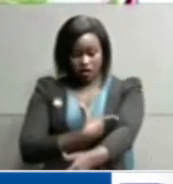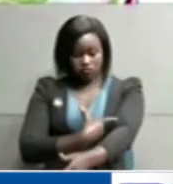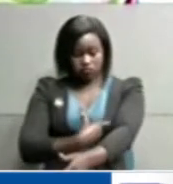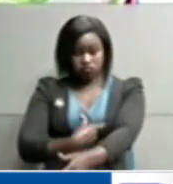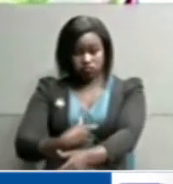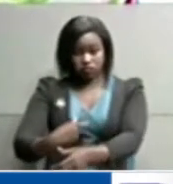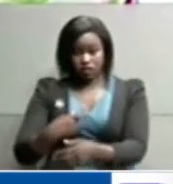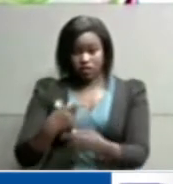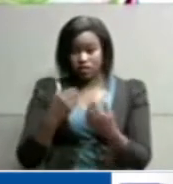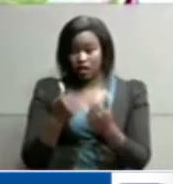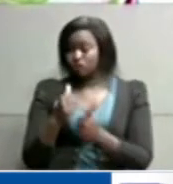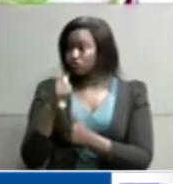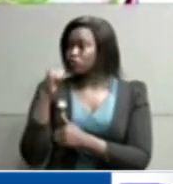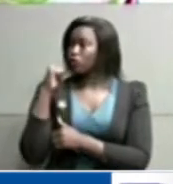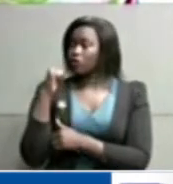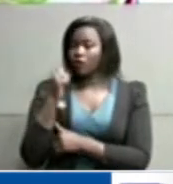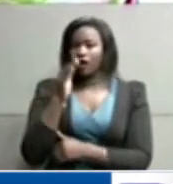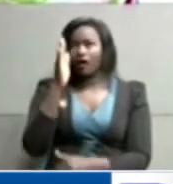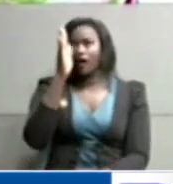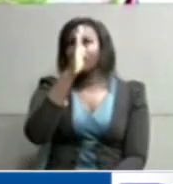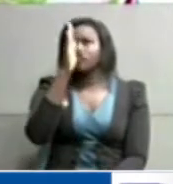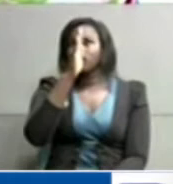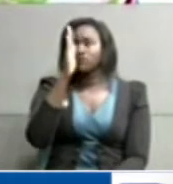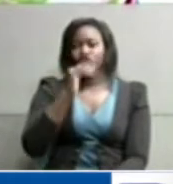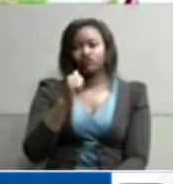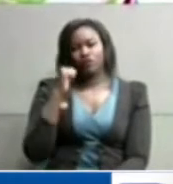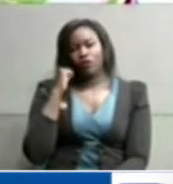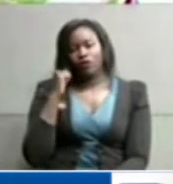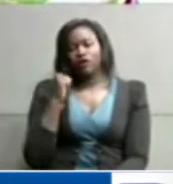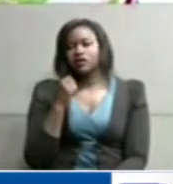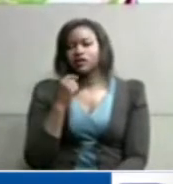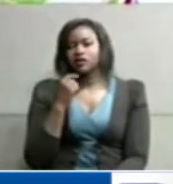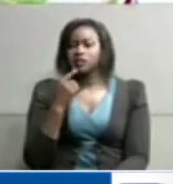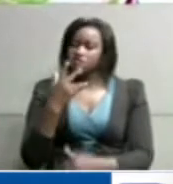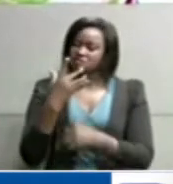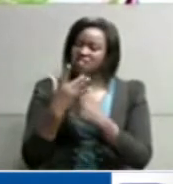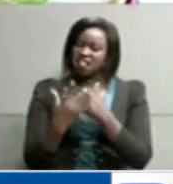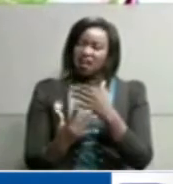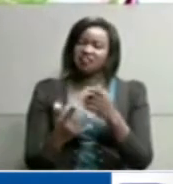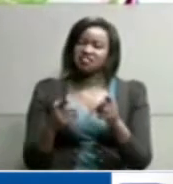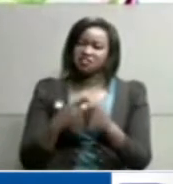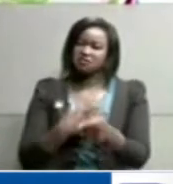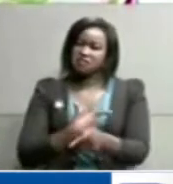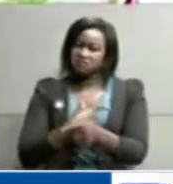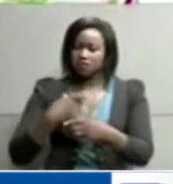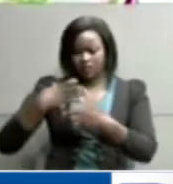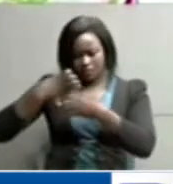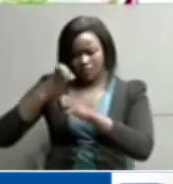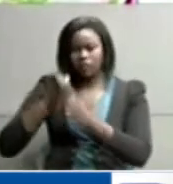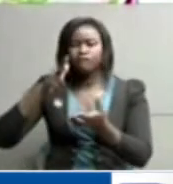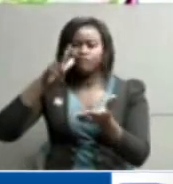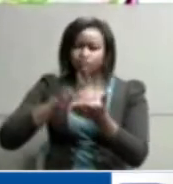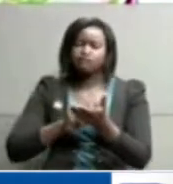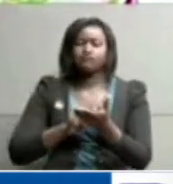and by yesterday afternoon apparently the blood had confirmed that he was positive